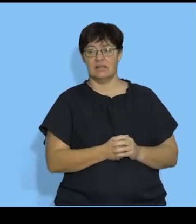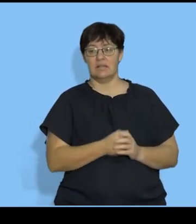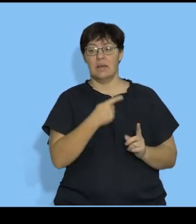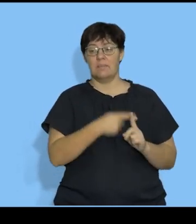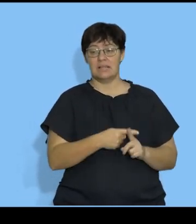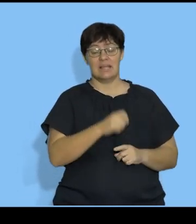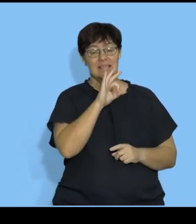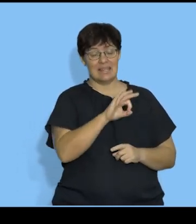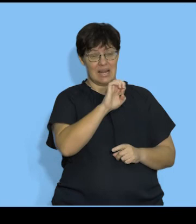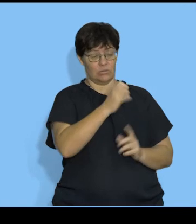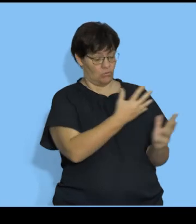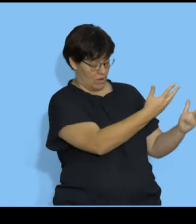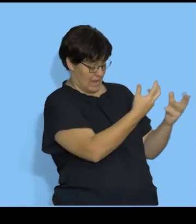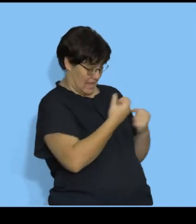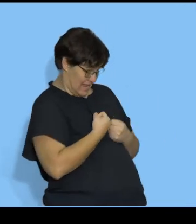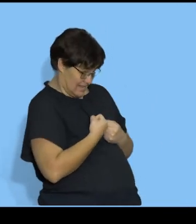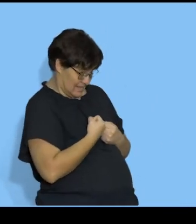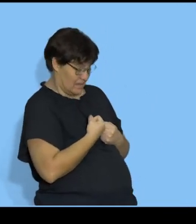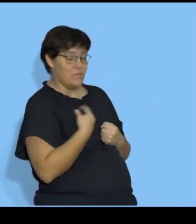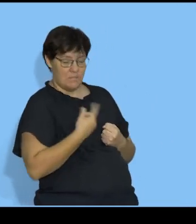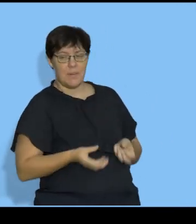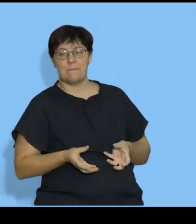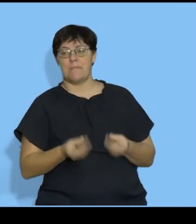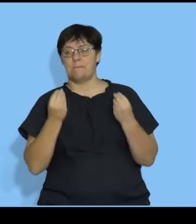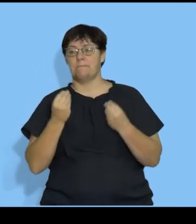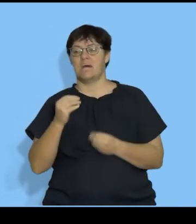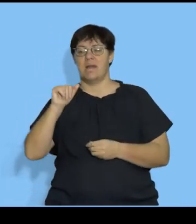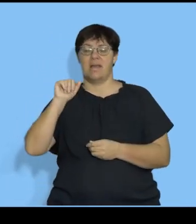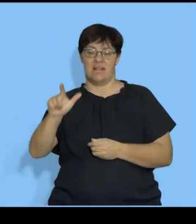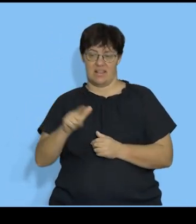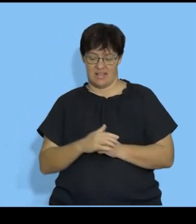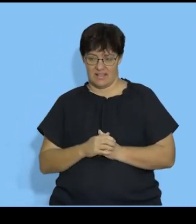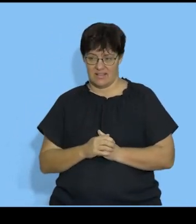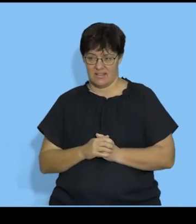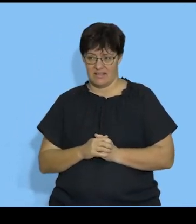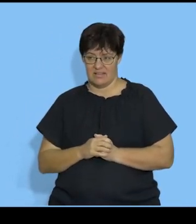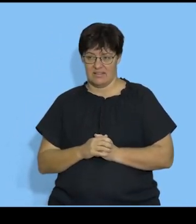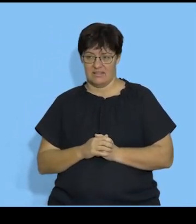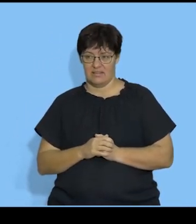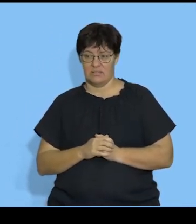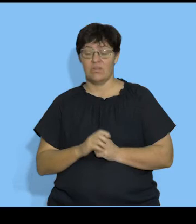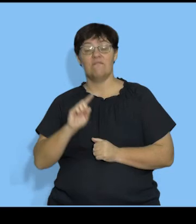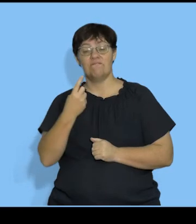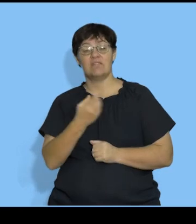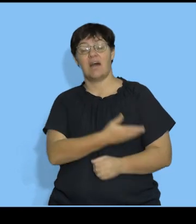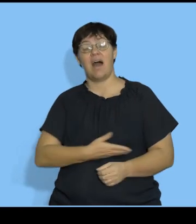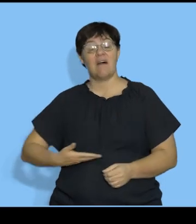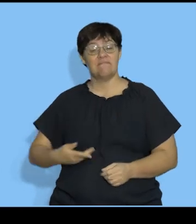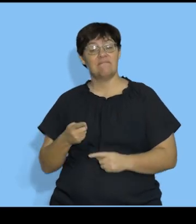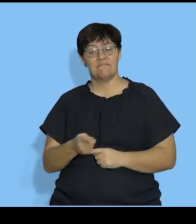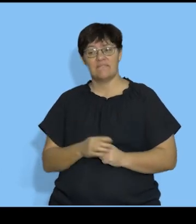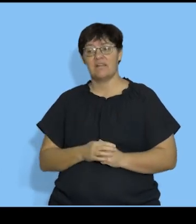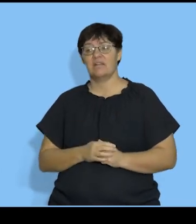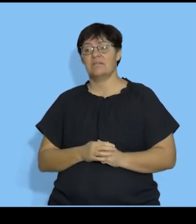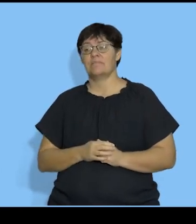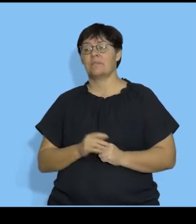3 electrons to give us aluminium ions. So the first half reaction would refer to it